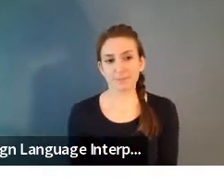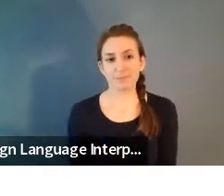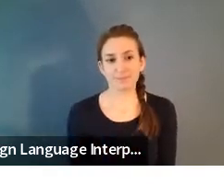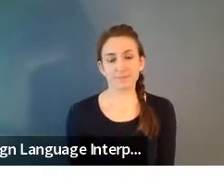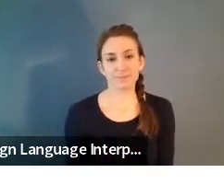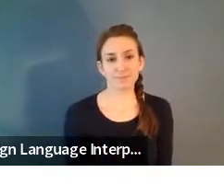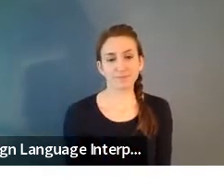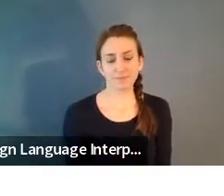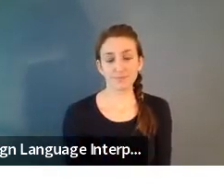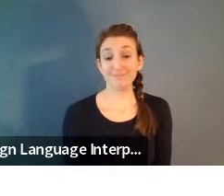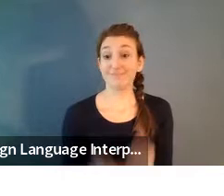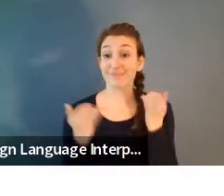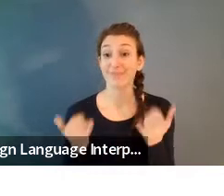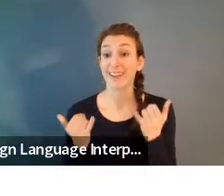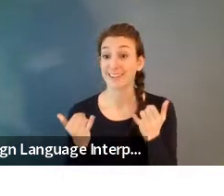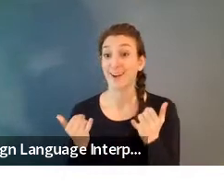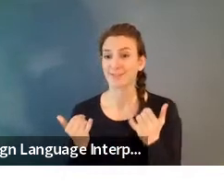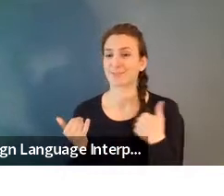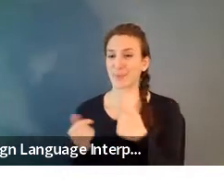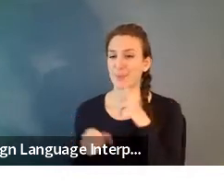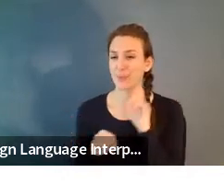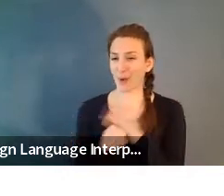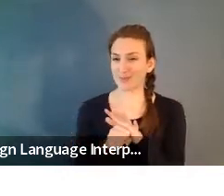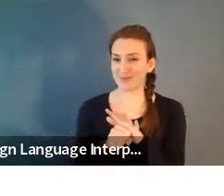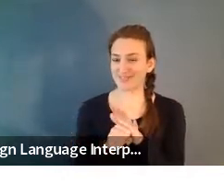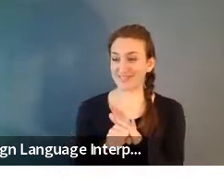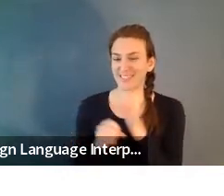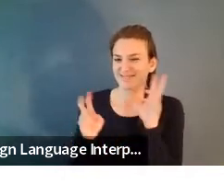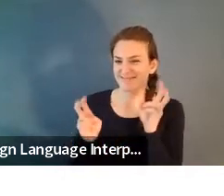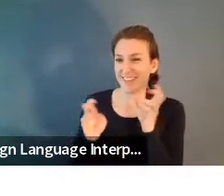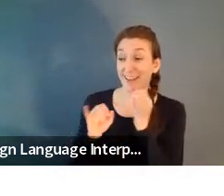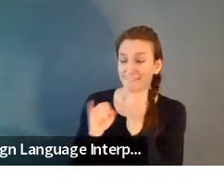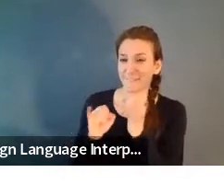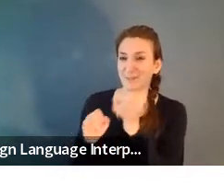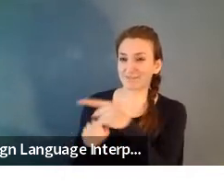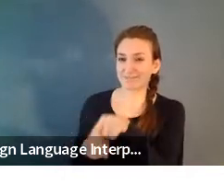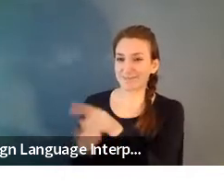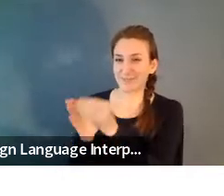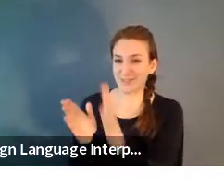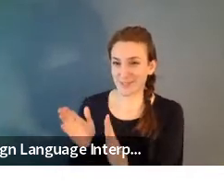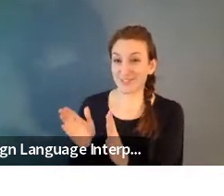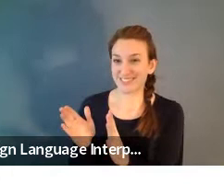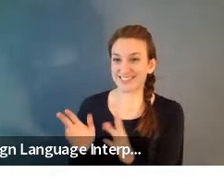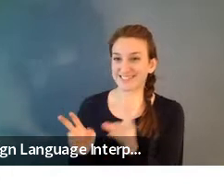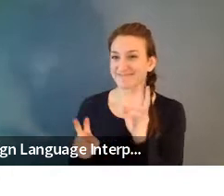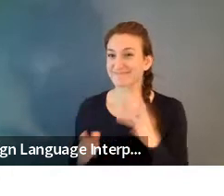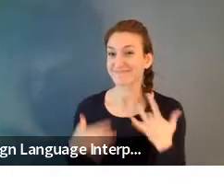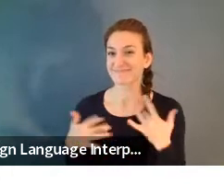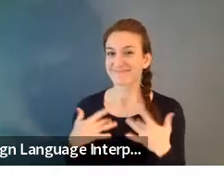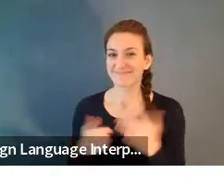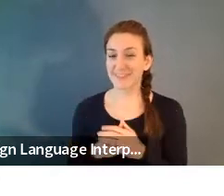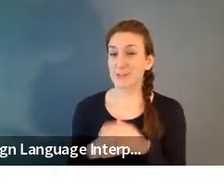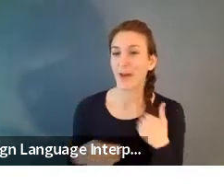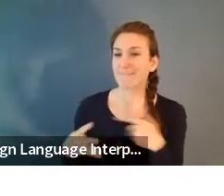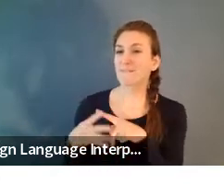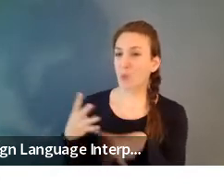So now we are on to, as promised, the best part of the presentation for today. We have 4 students with us to